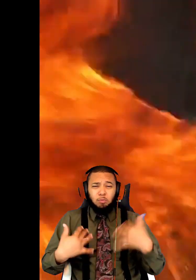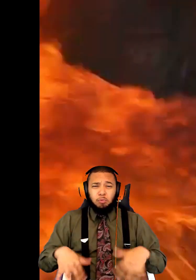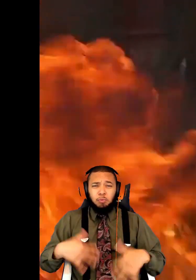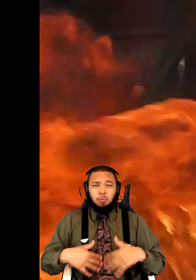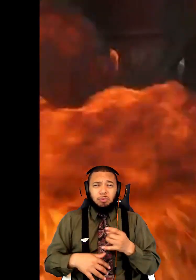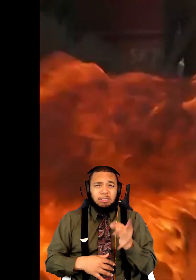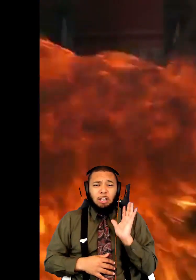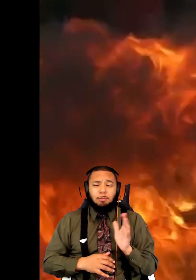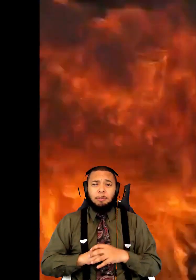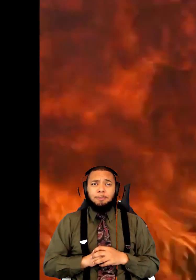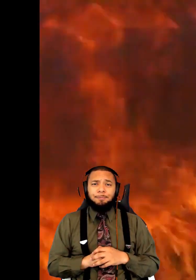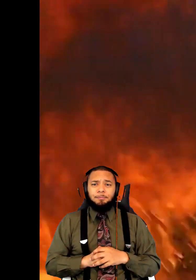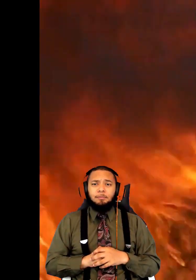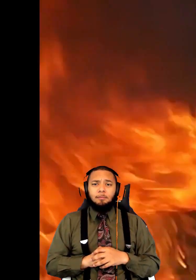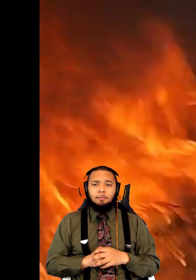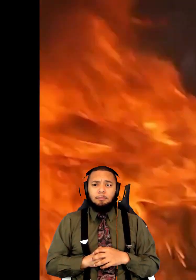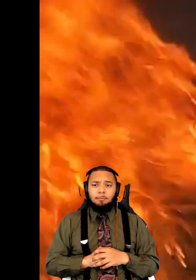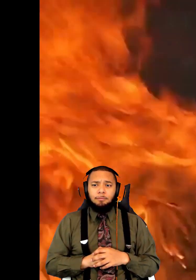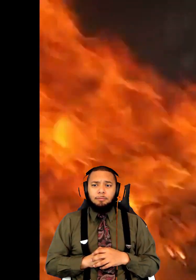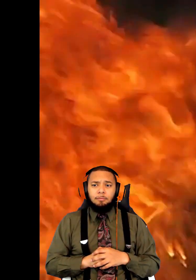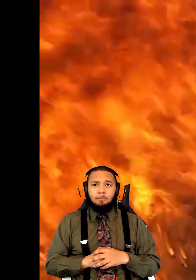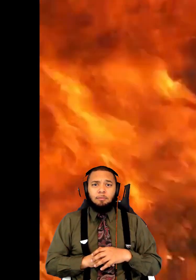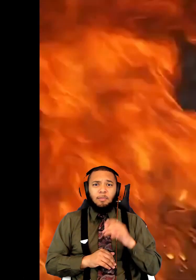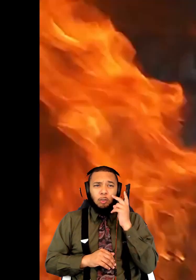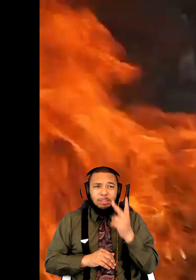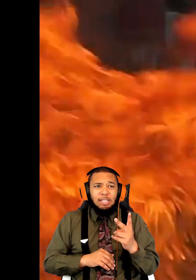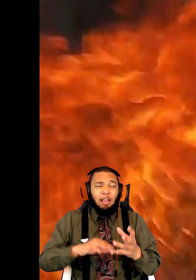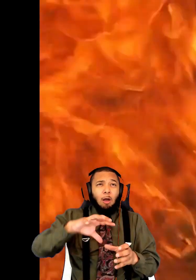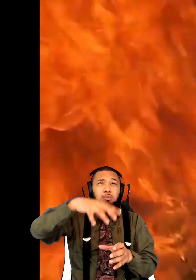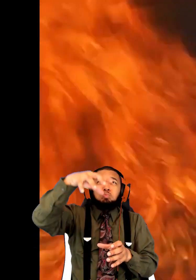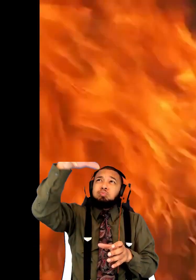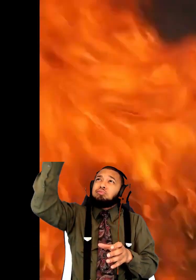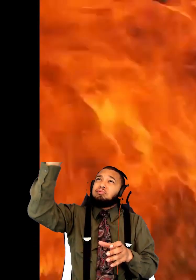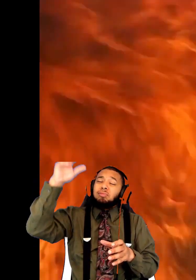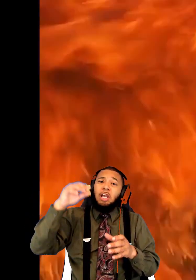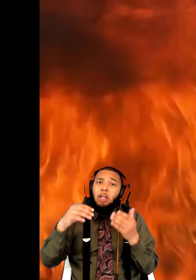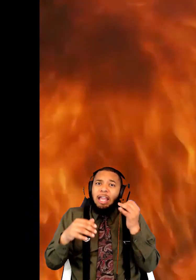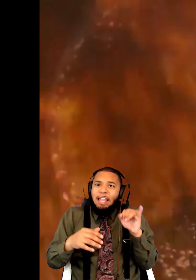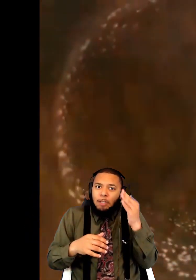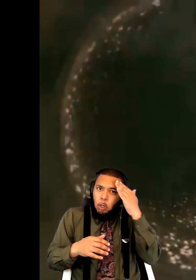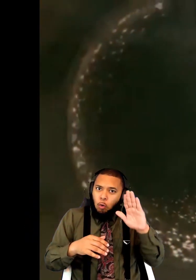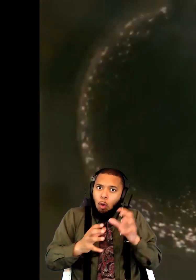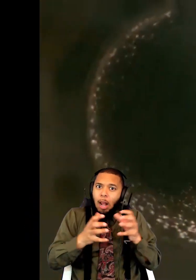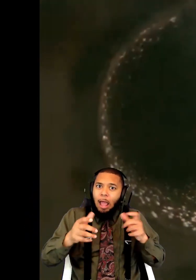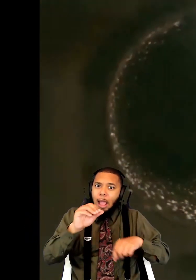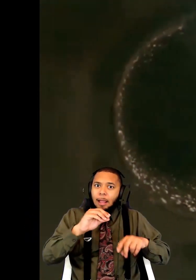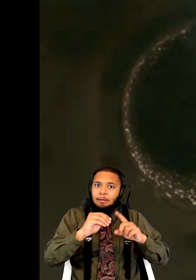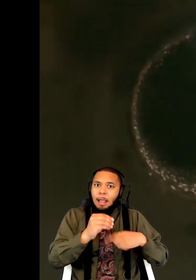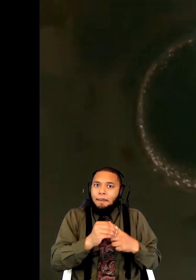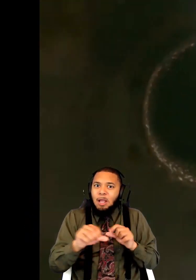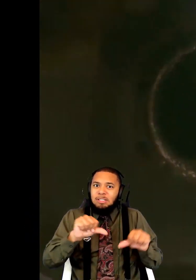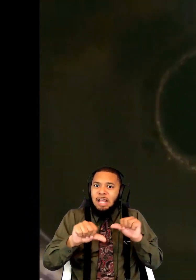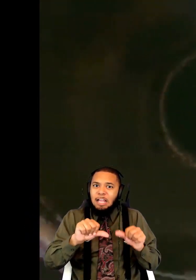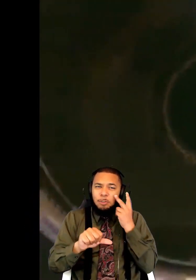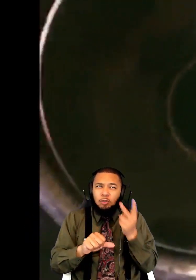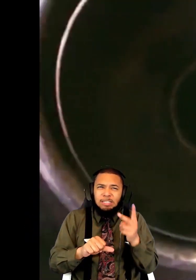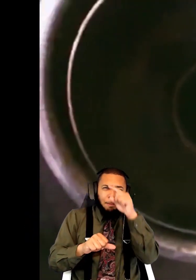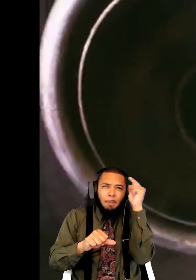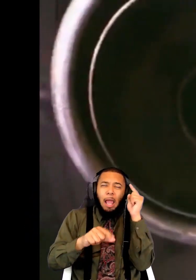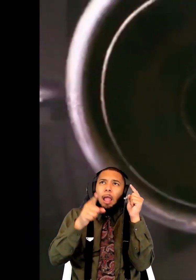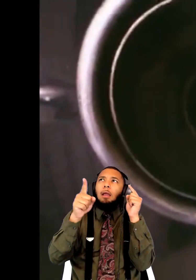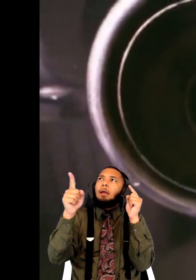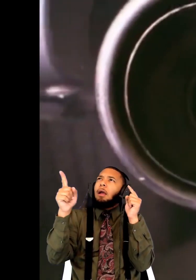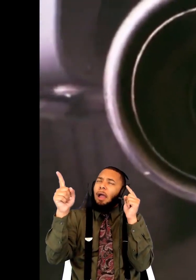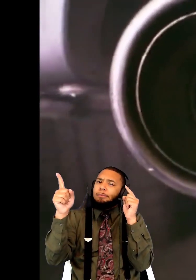wow, that doesn't look very good, because it's just a giant black cloud that kind of smolders for a very long time. And then we also, of course, have the combustion